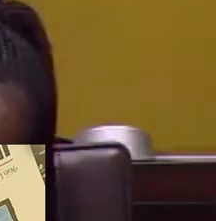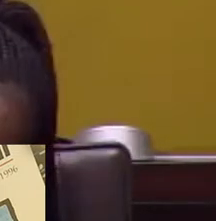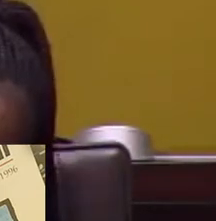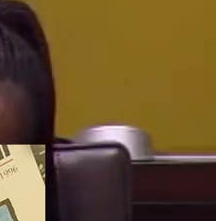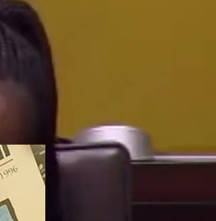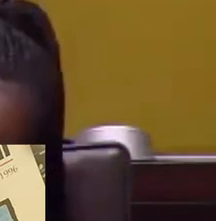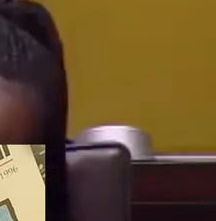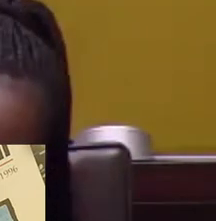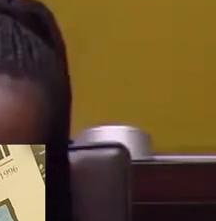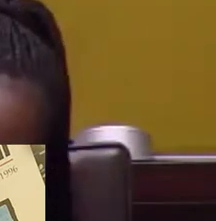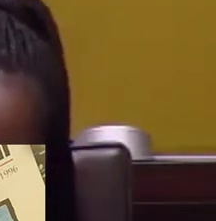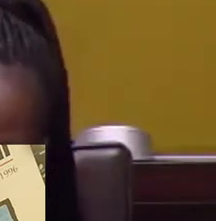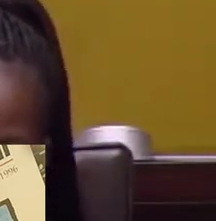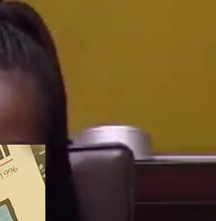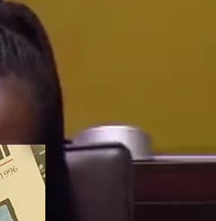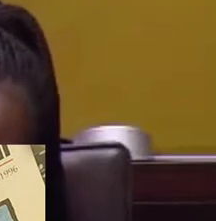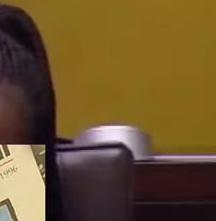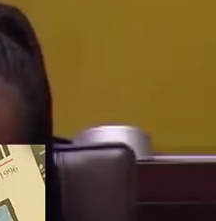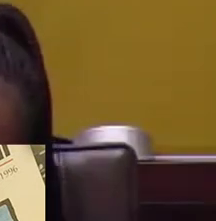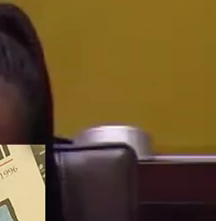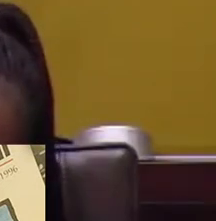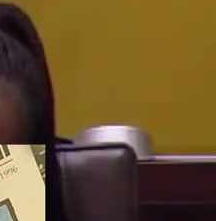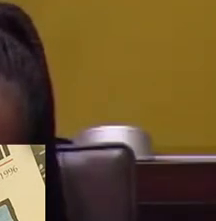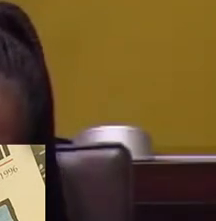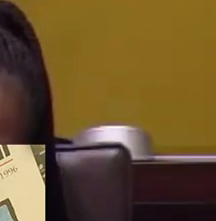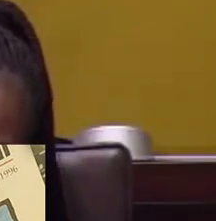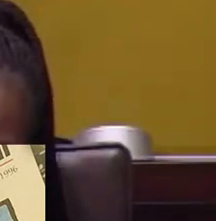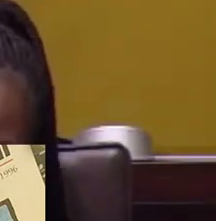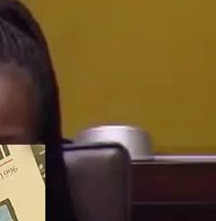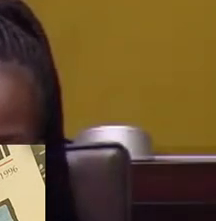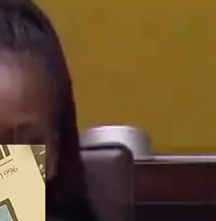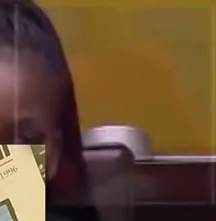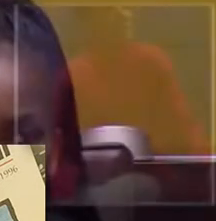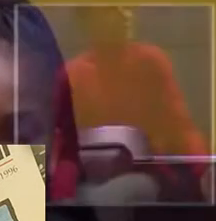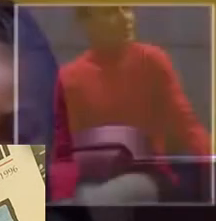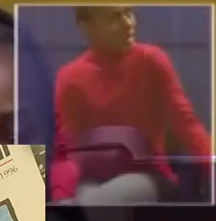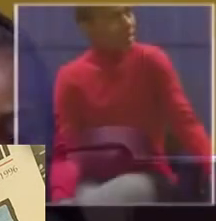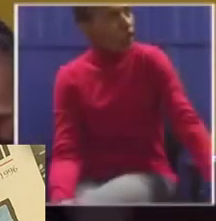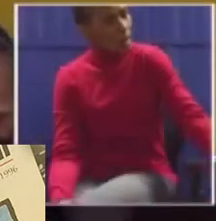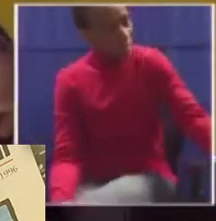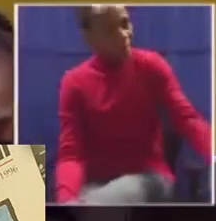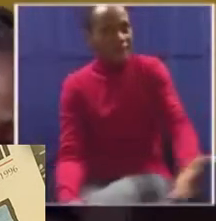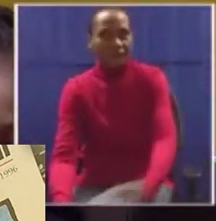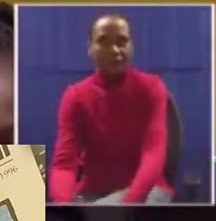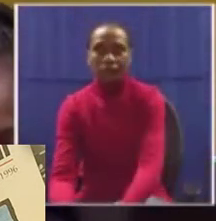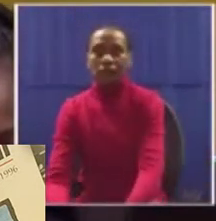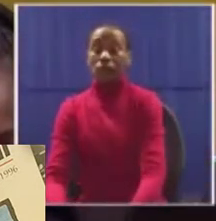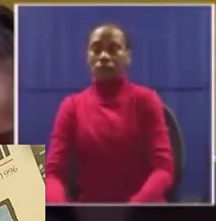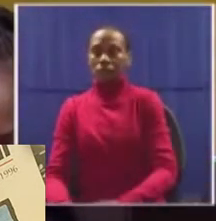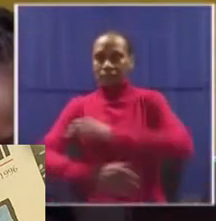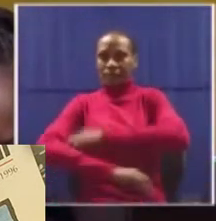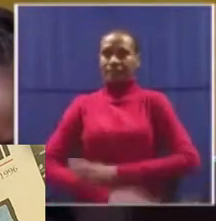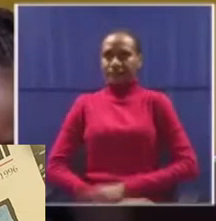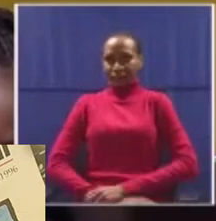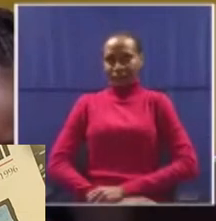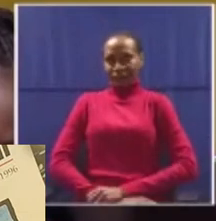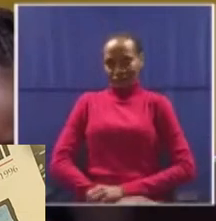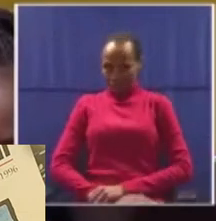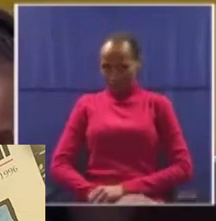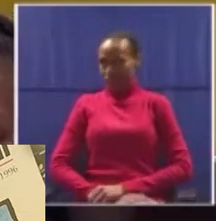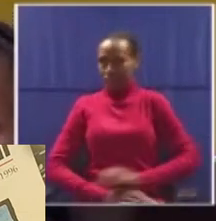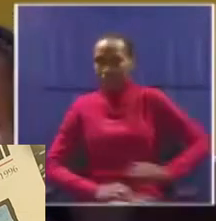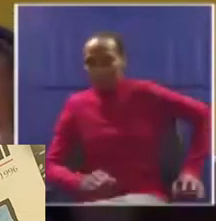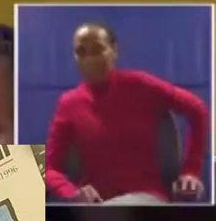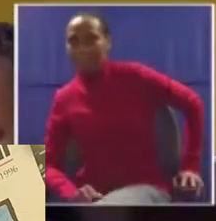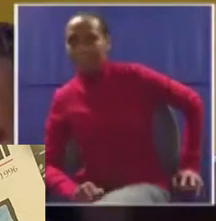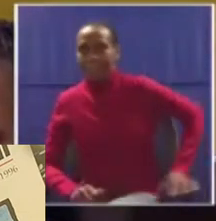in the name of Dr d t t George on the economic impacts of the